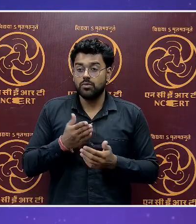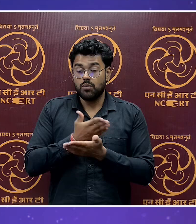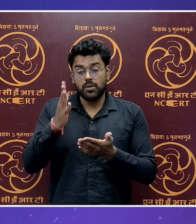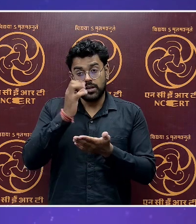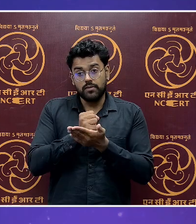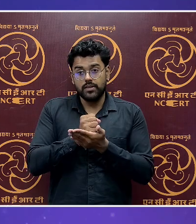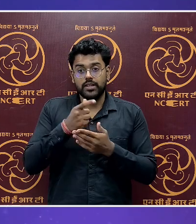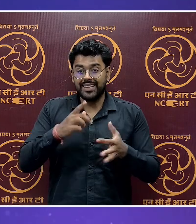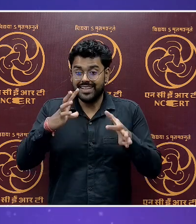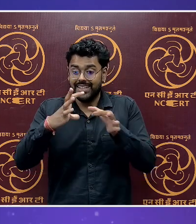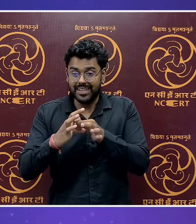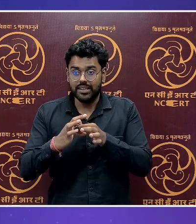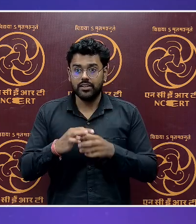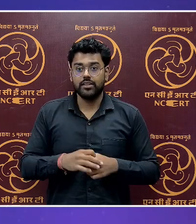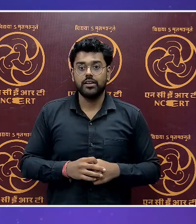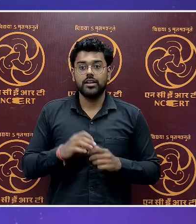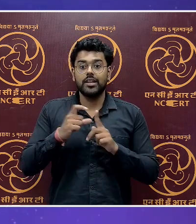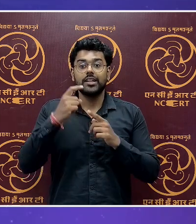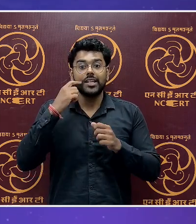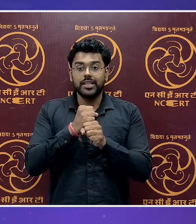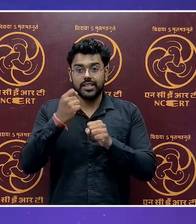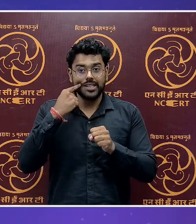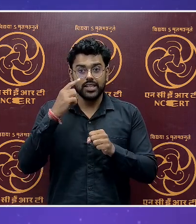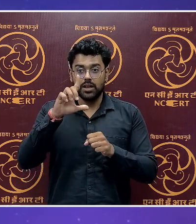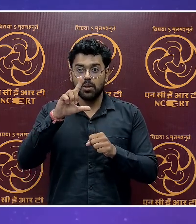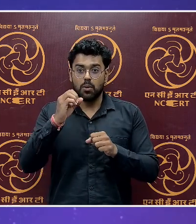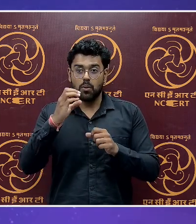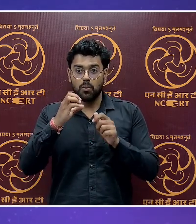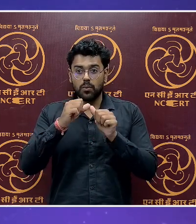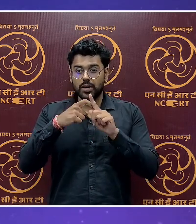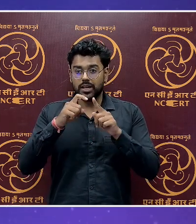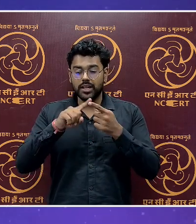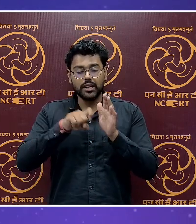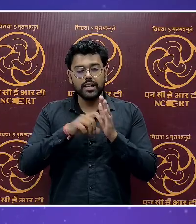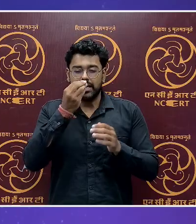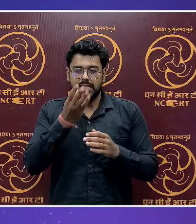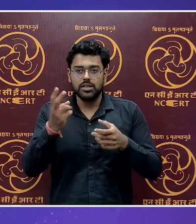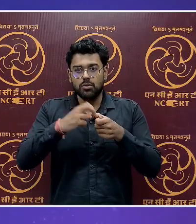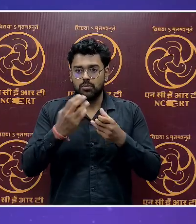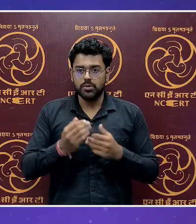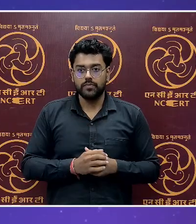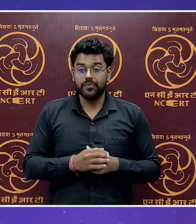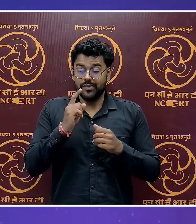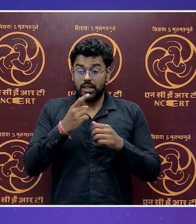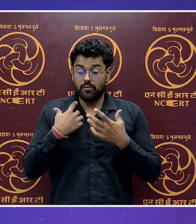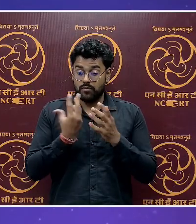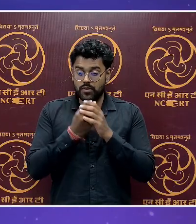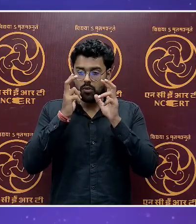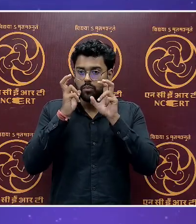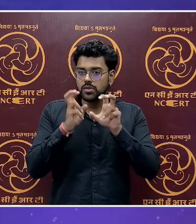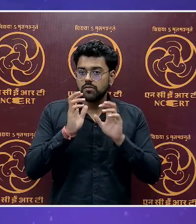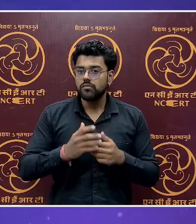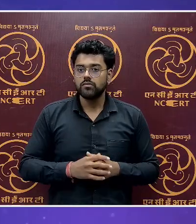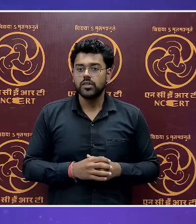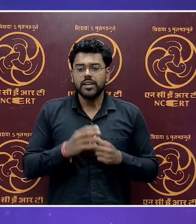be aligned with your DigiLocker, and you can easily log into this. And one more thing which I have observed over